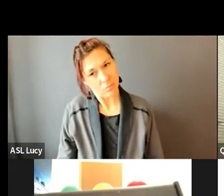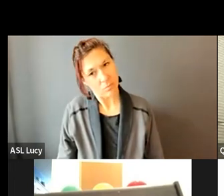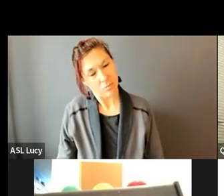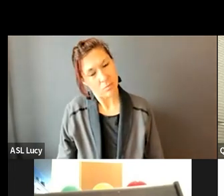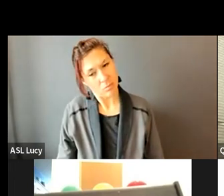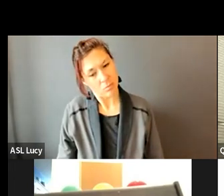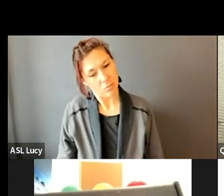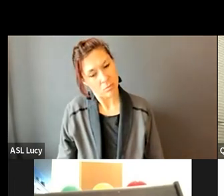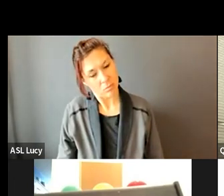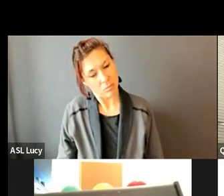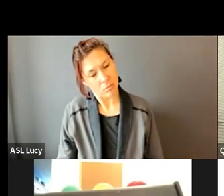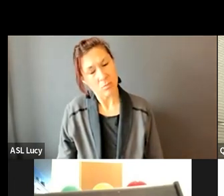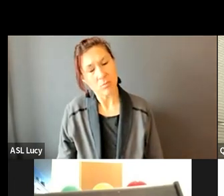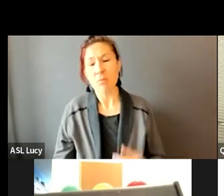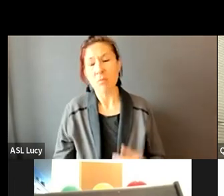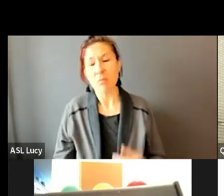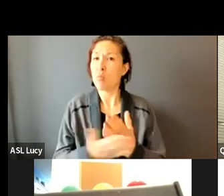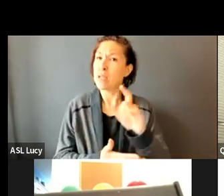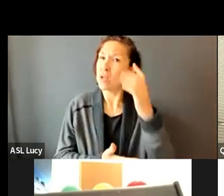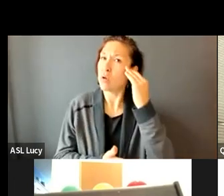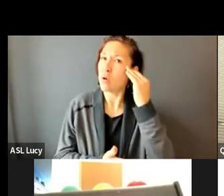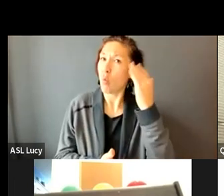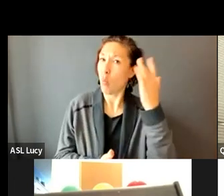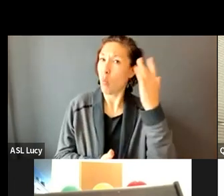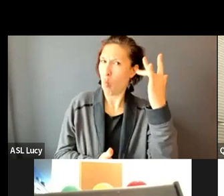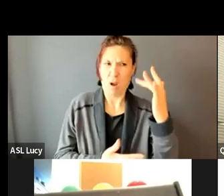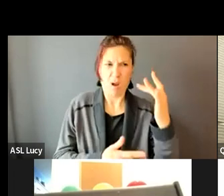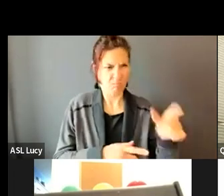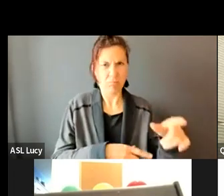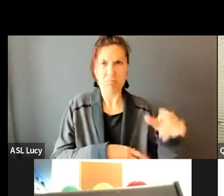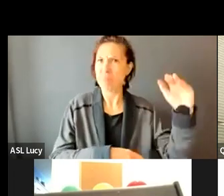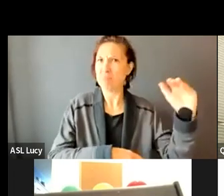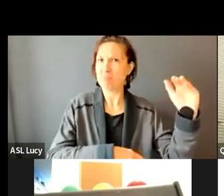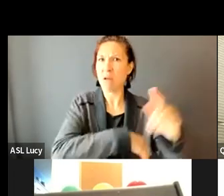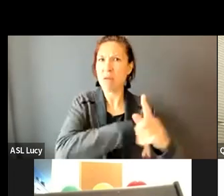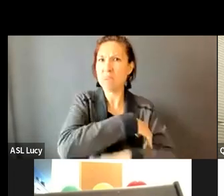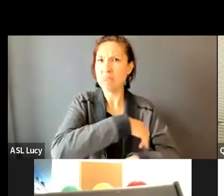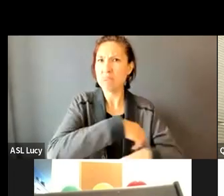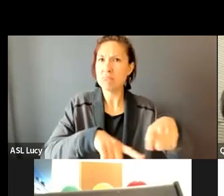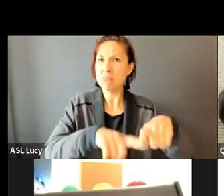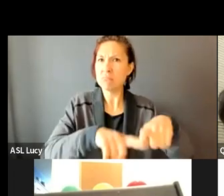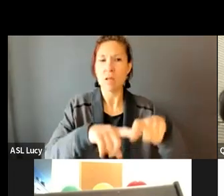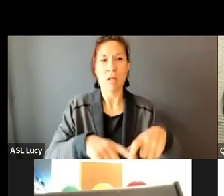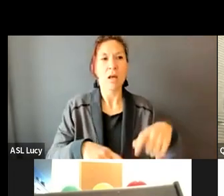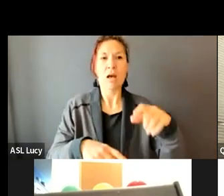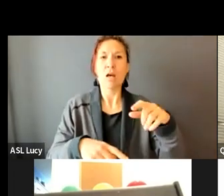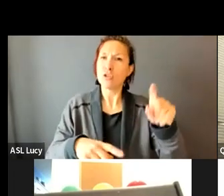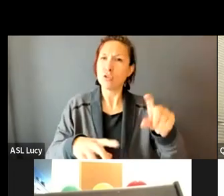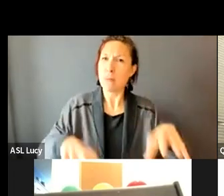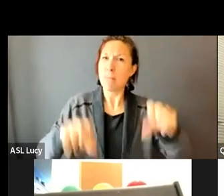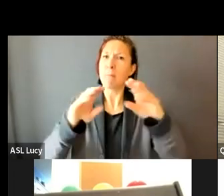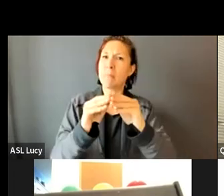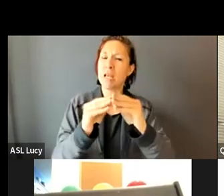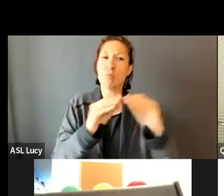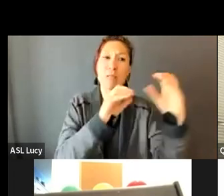they have the right to know why they get they're getting suspended and to have a meeting with the teacher and the parents of the